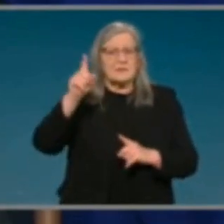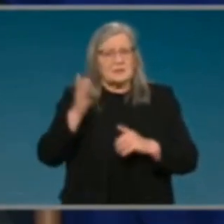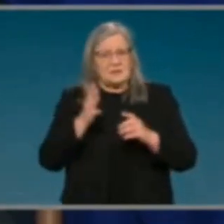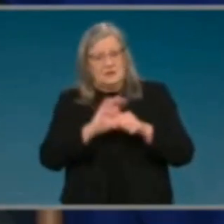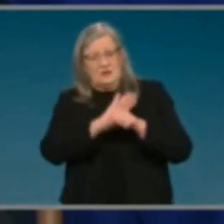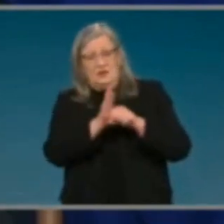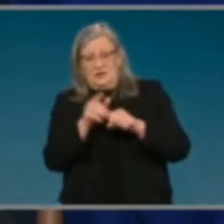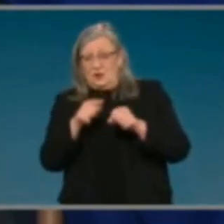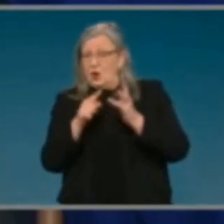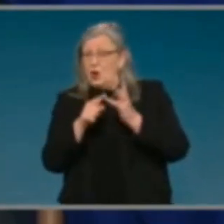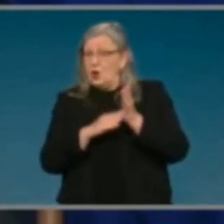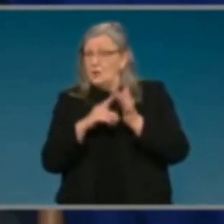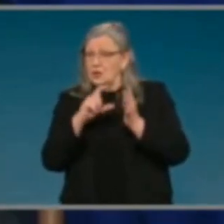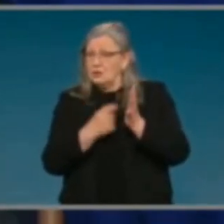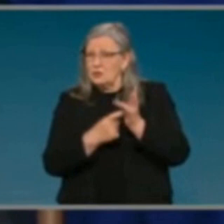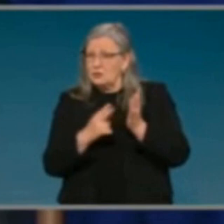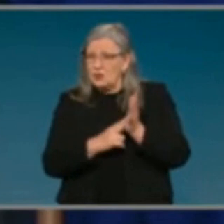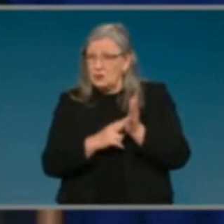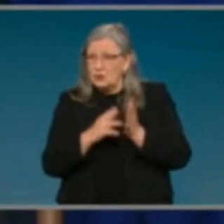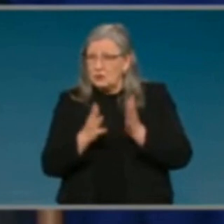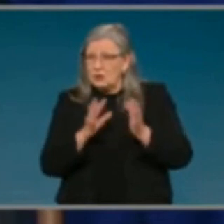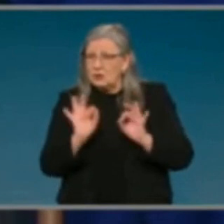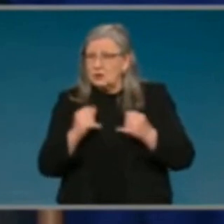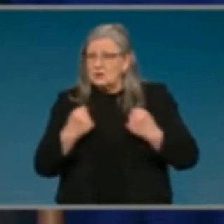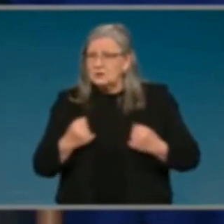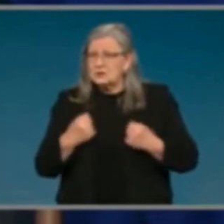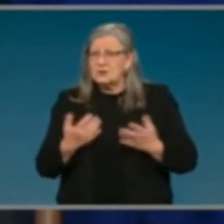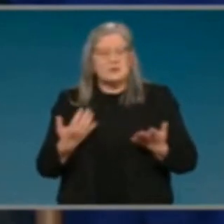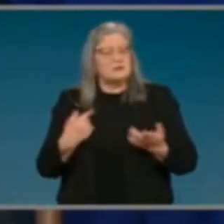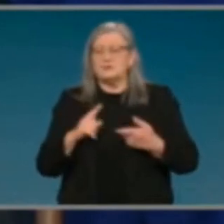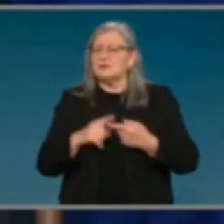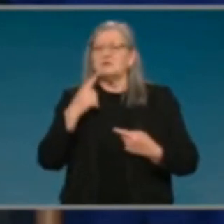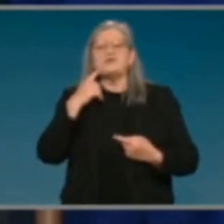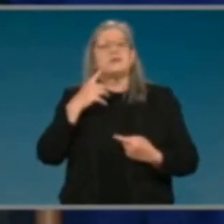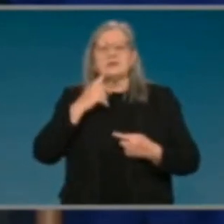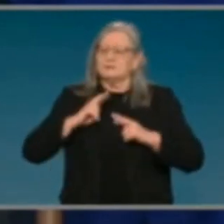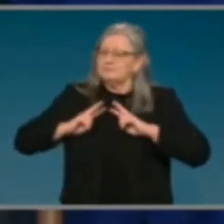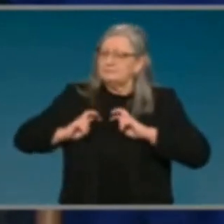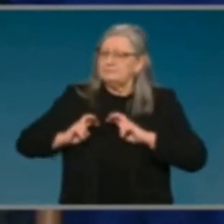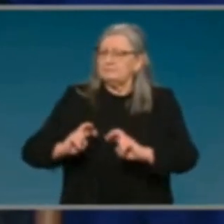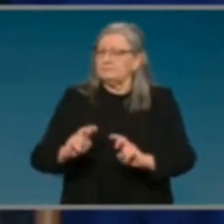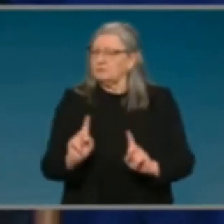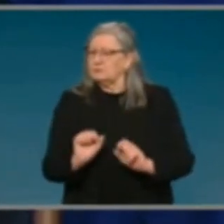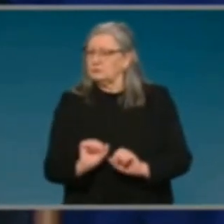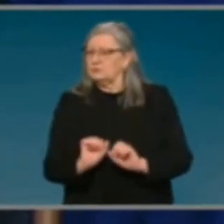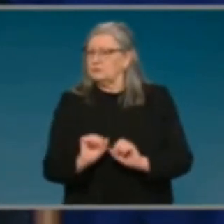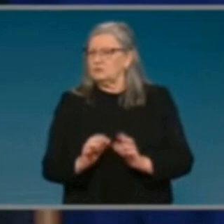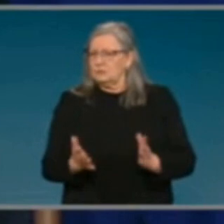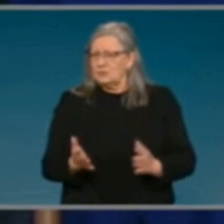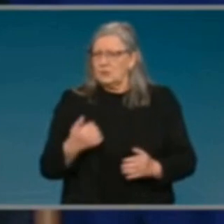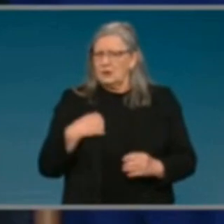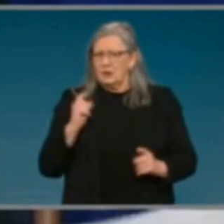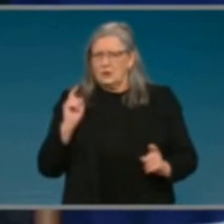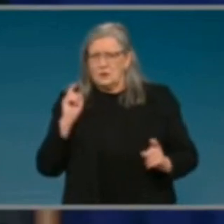definitely say that. The third one is about vaccine effectiveness and treatment effectiveness, and the Minister mentioned he'd spoken